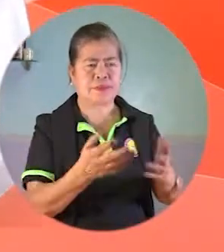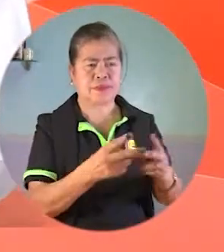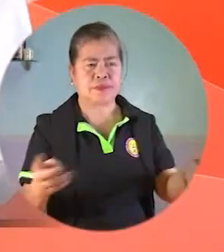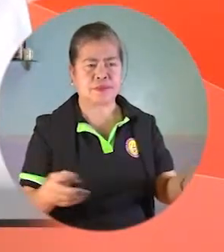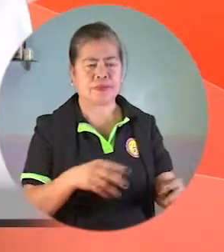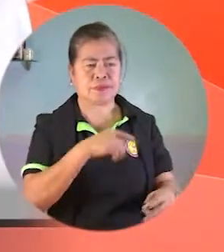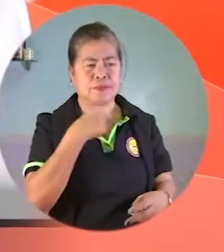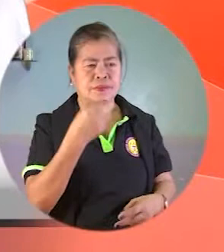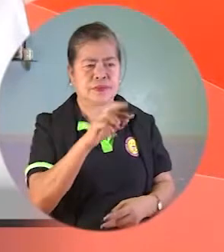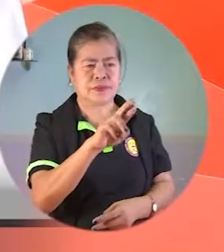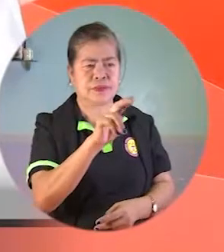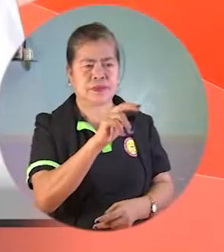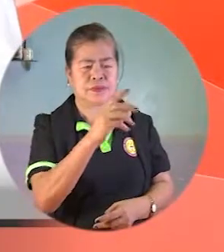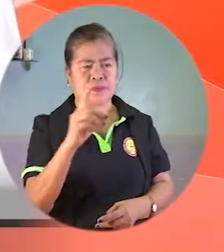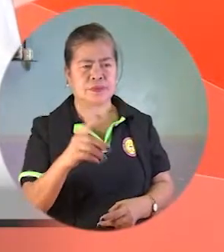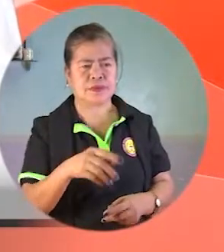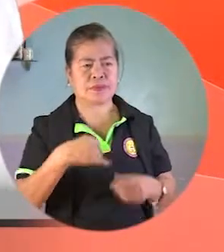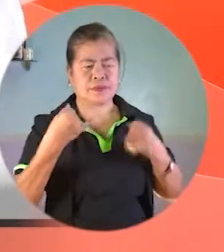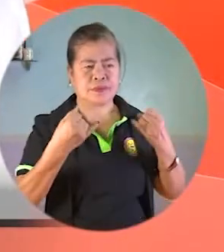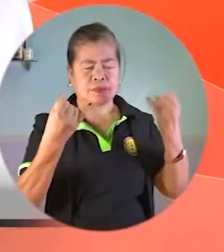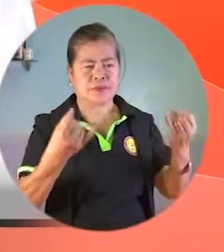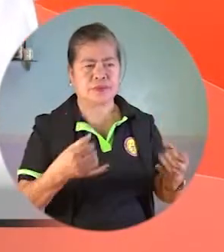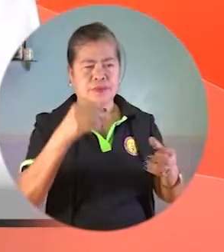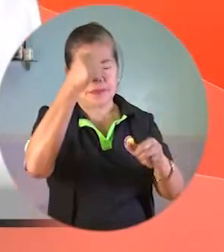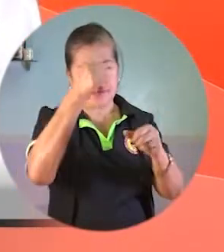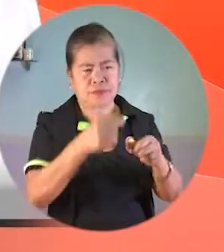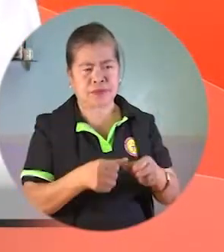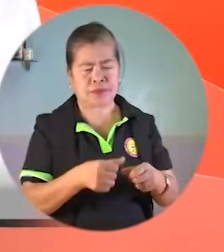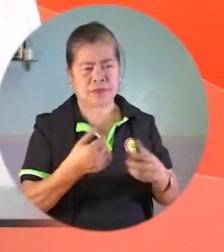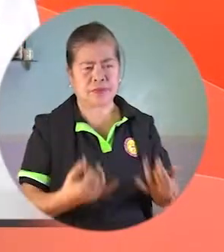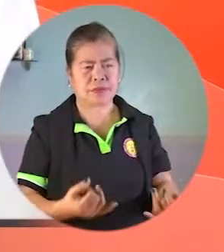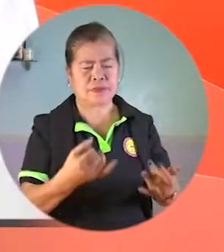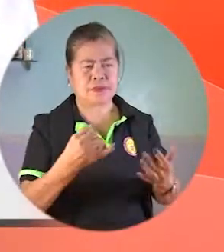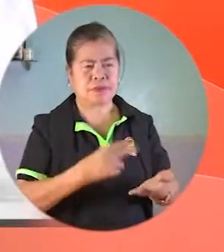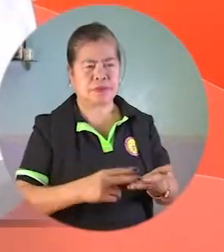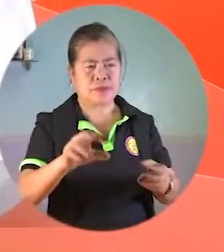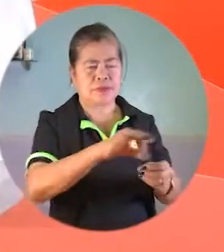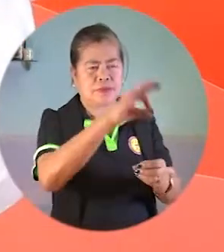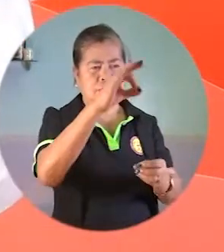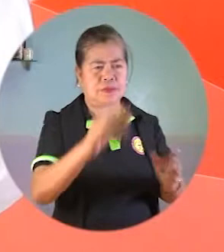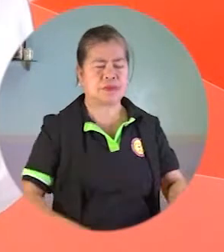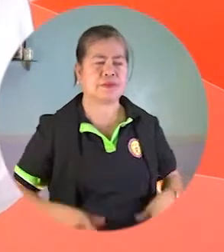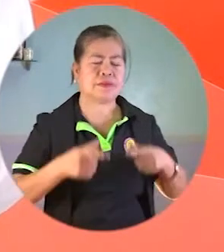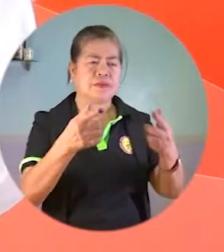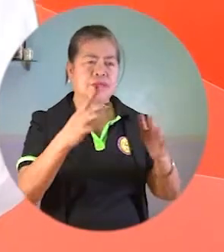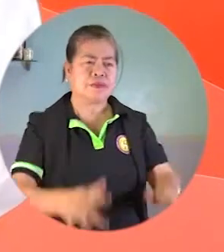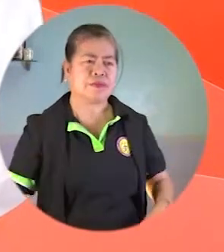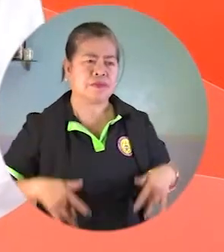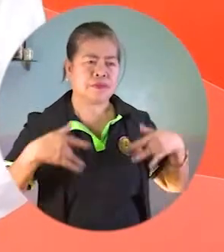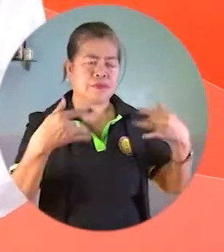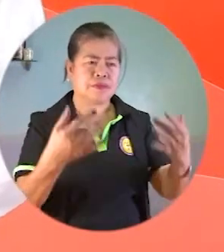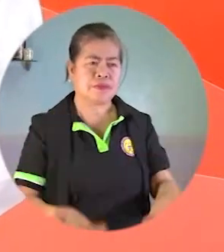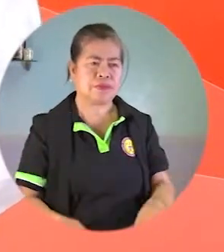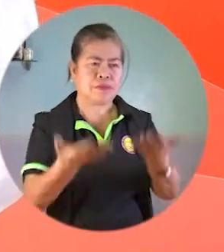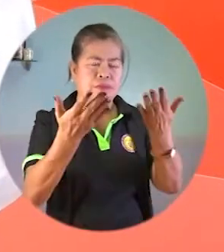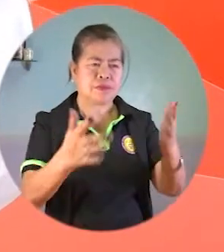Thank you very much, Father Randy, for that inspiring reflection. Indeed, the Holy Spirit, the giver of life, will